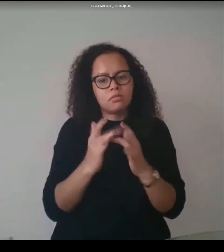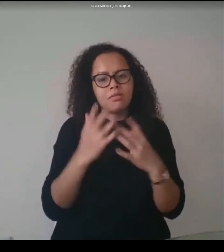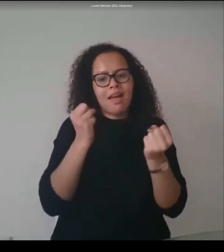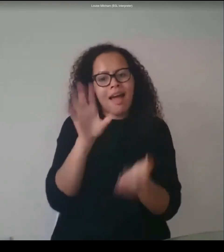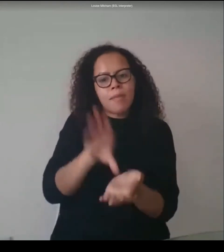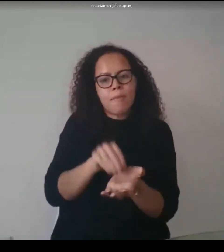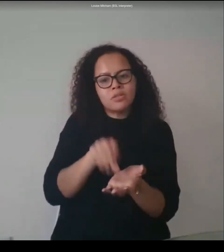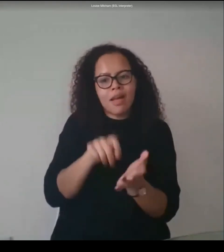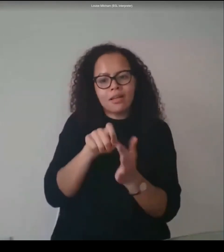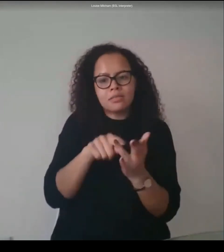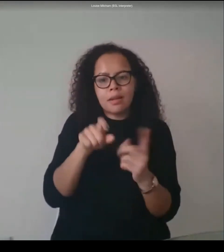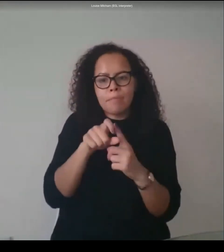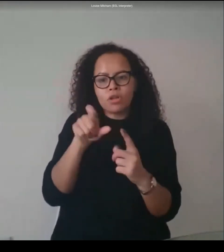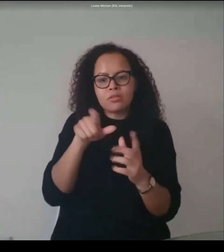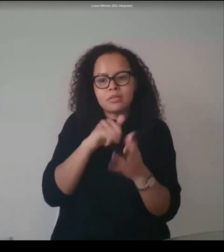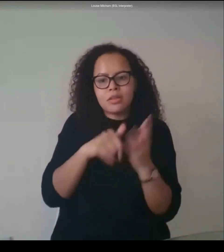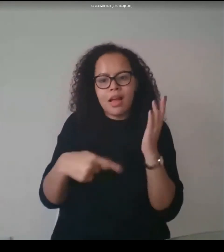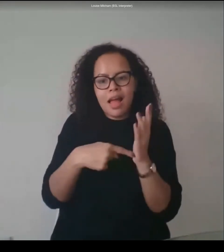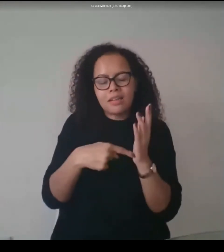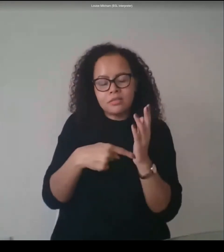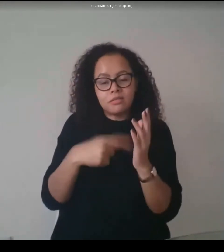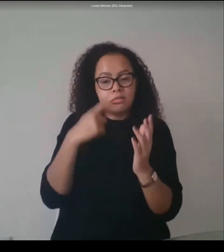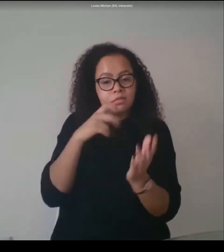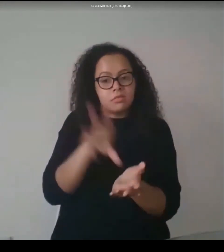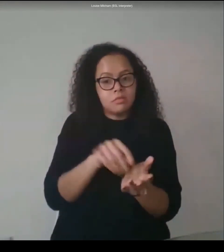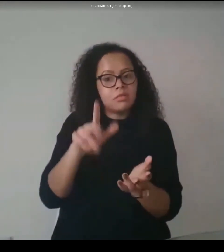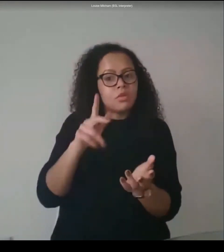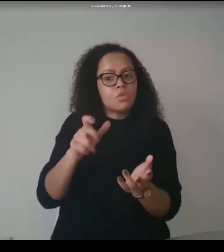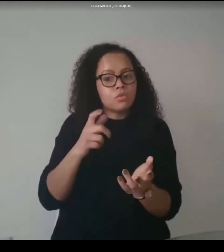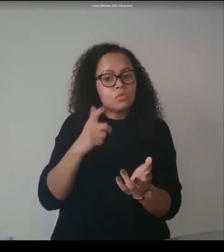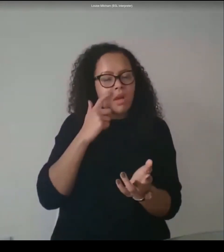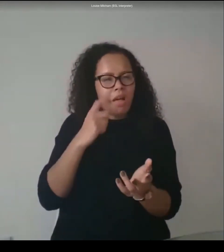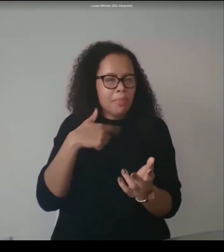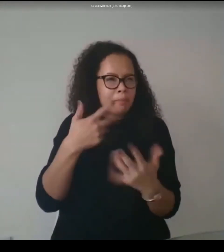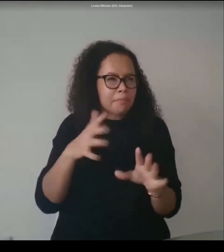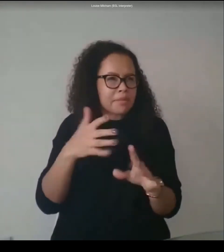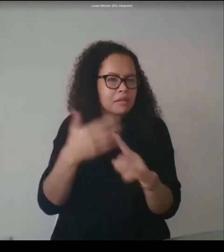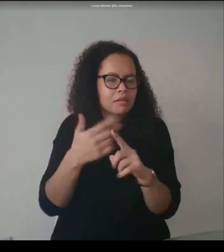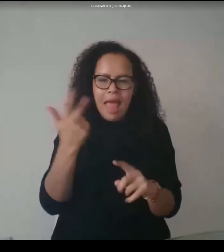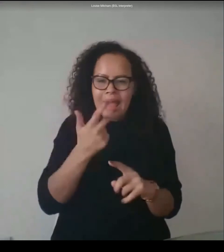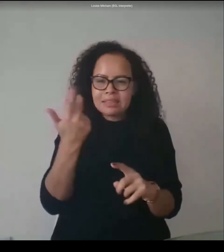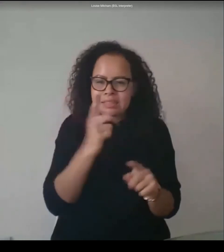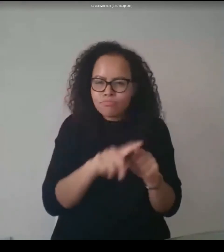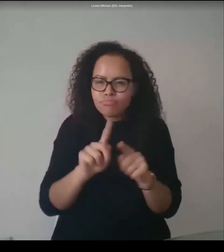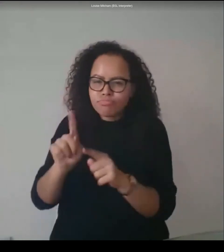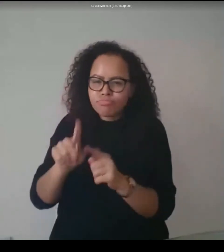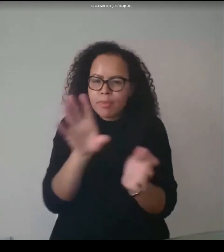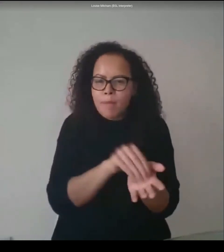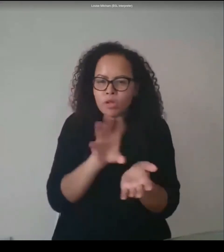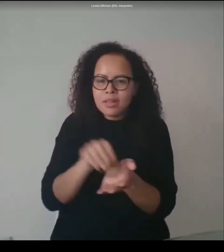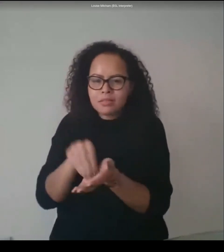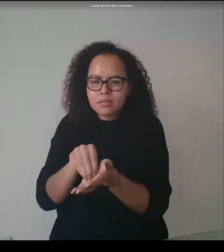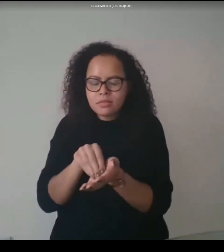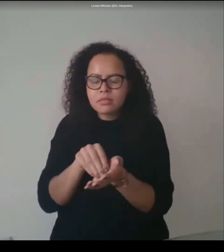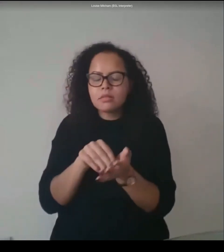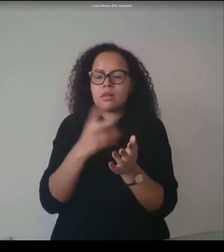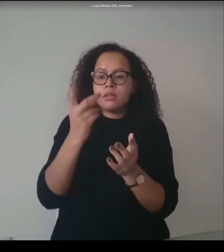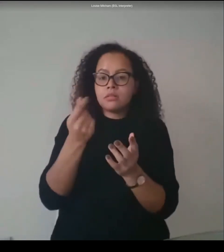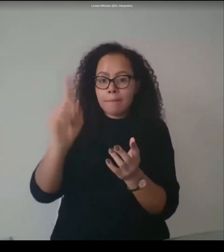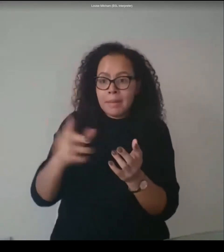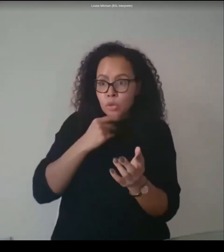on the website where you can actually listen to, like, I think we've done about 18 podcasts where we interview some of the users of